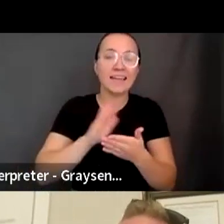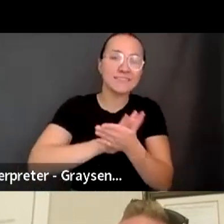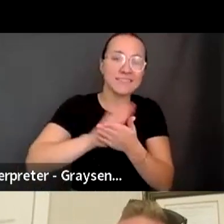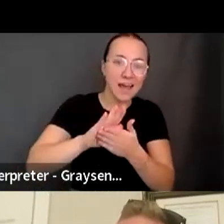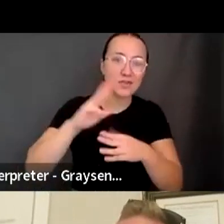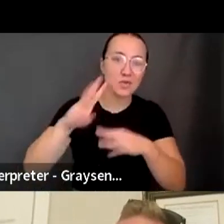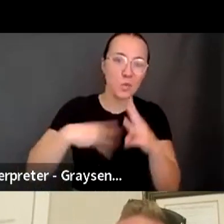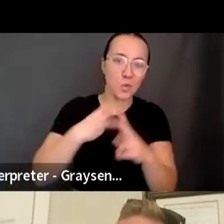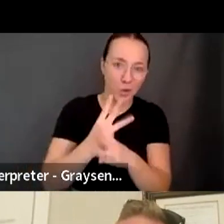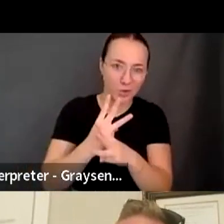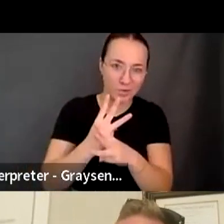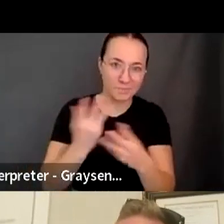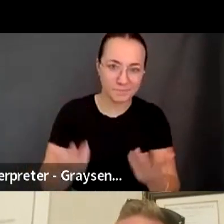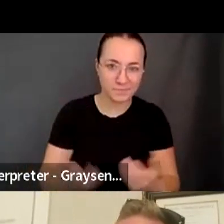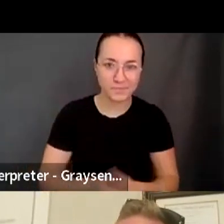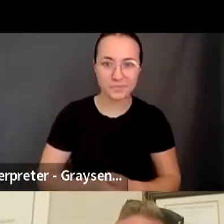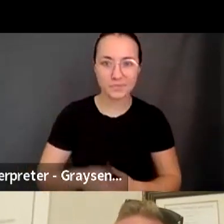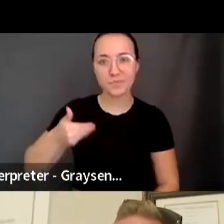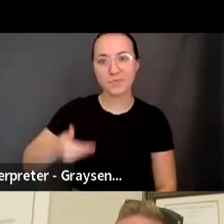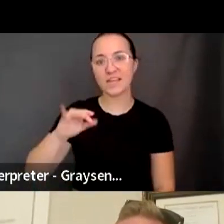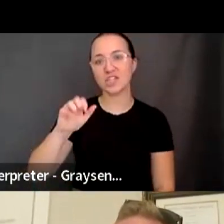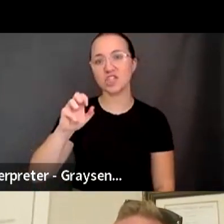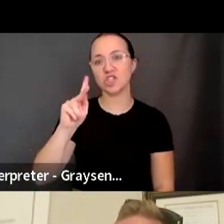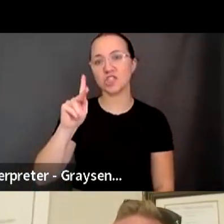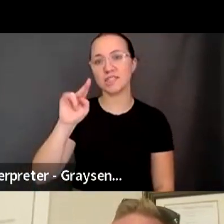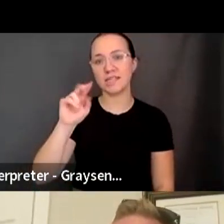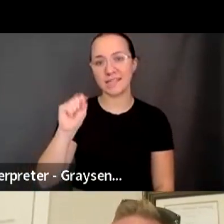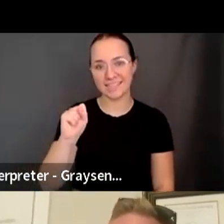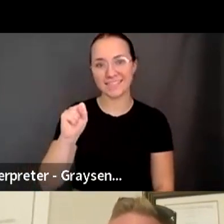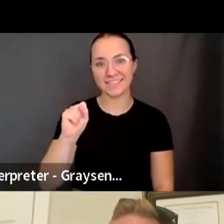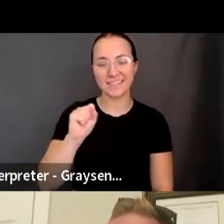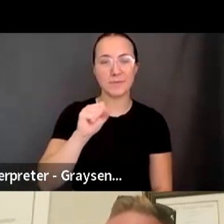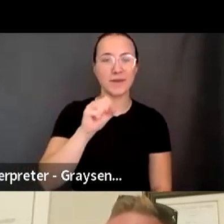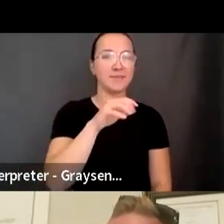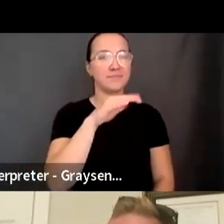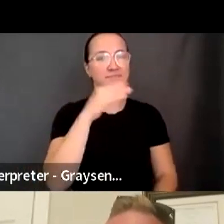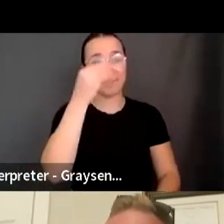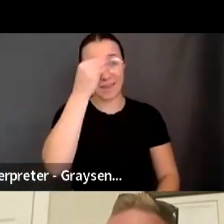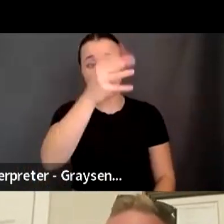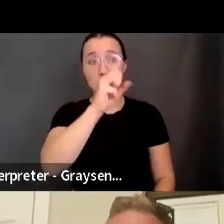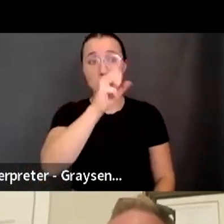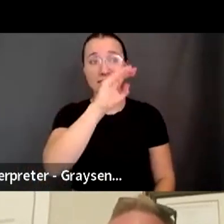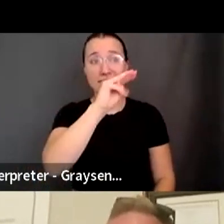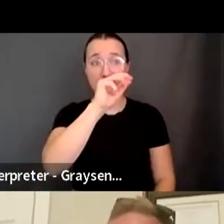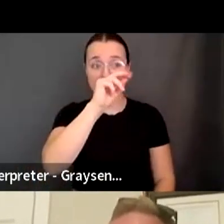This is Jenkins, but Simmons will never be afraid to tell you when he thinks you're off base, though.